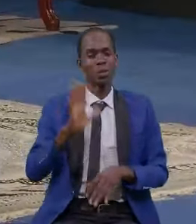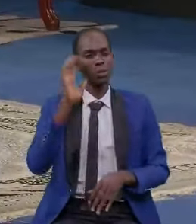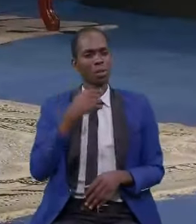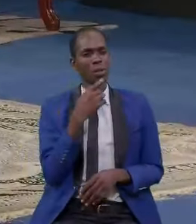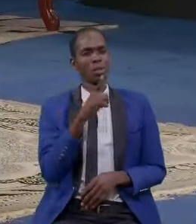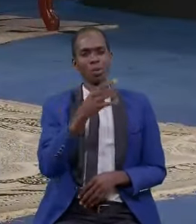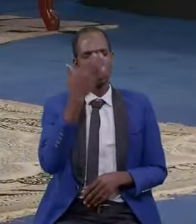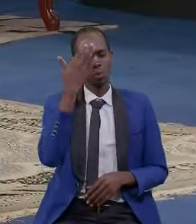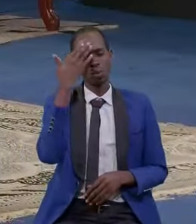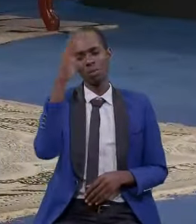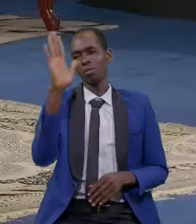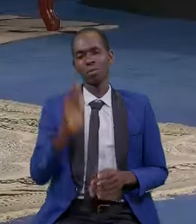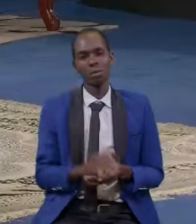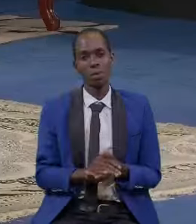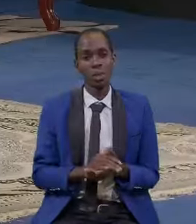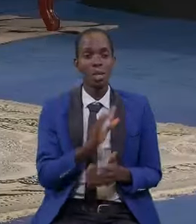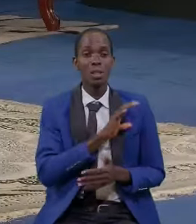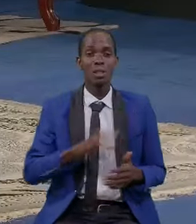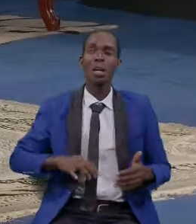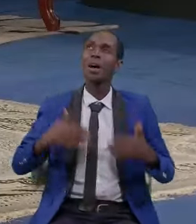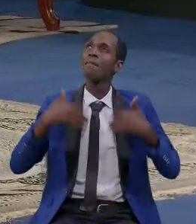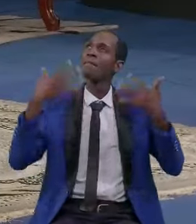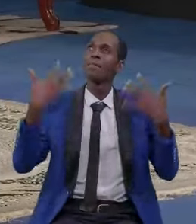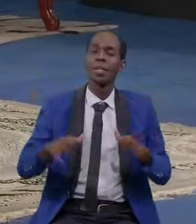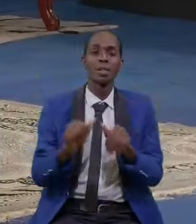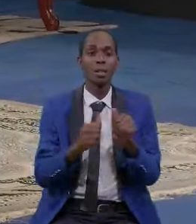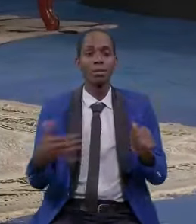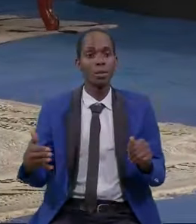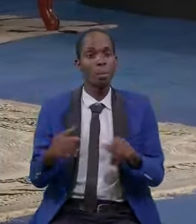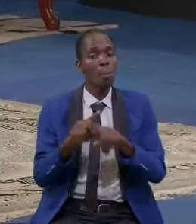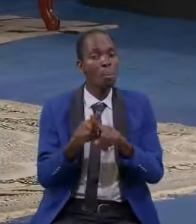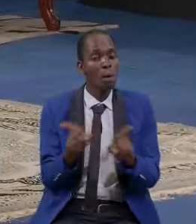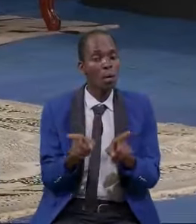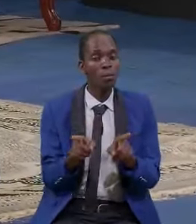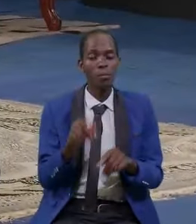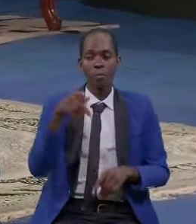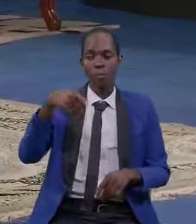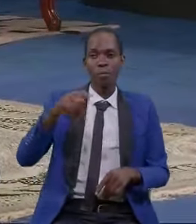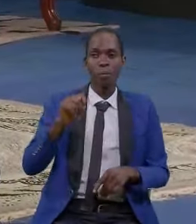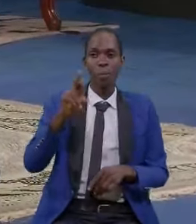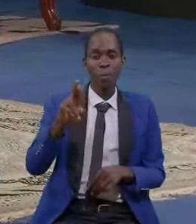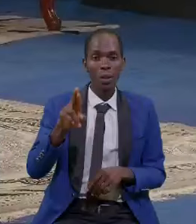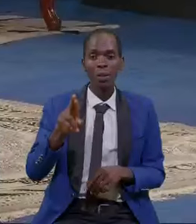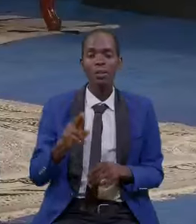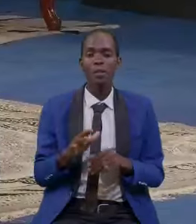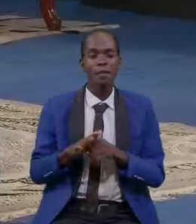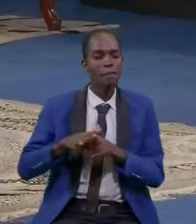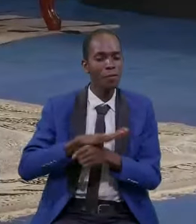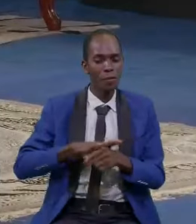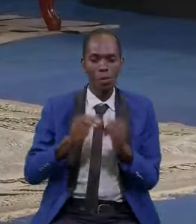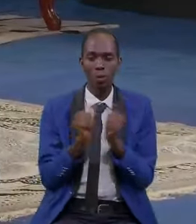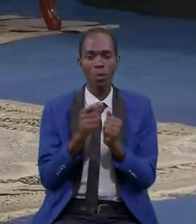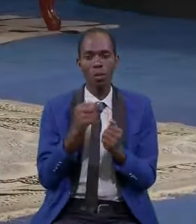done everything. But Peter just filled with the Holy Ghost and the Spirit